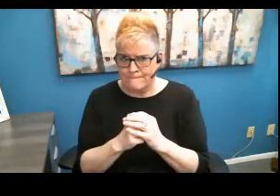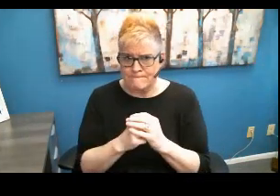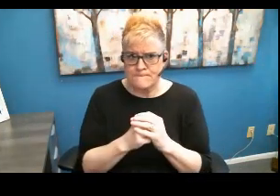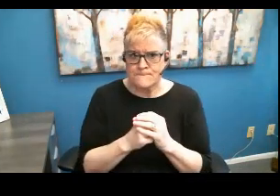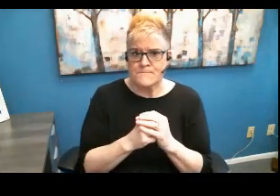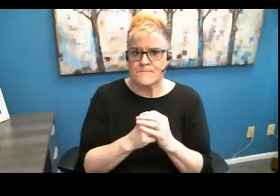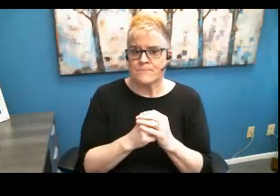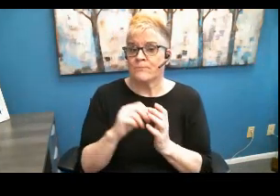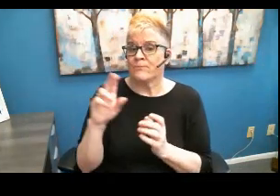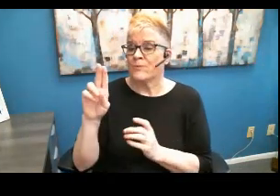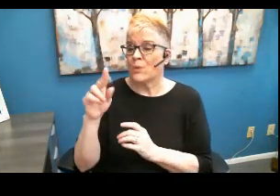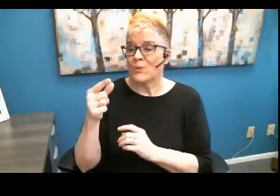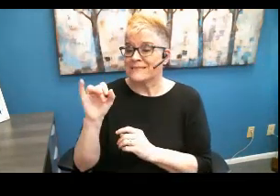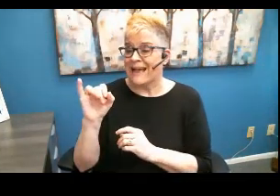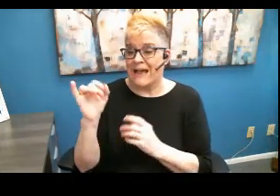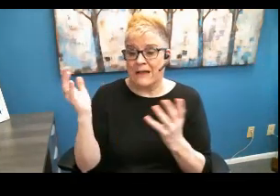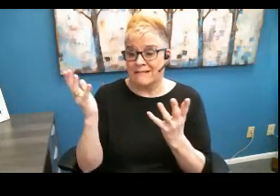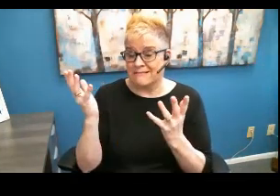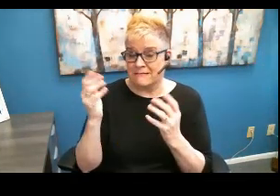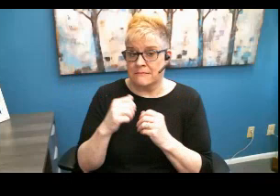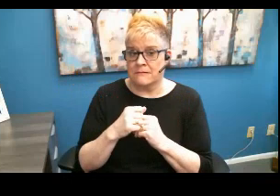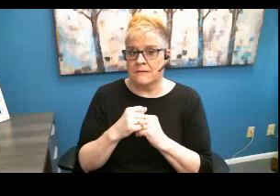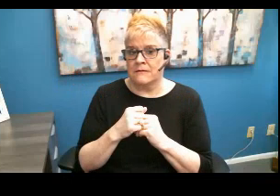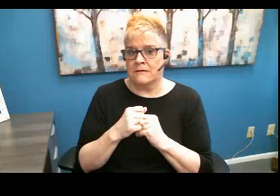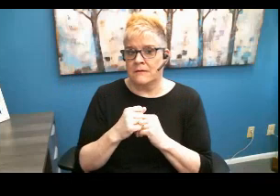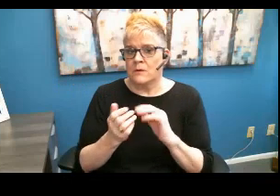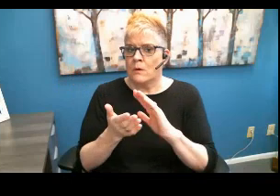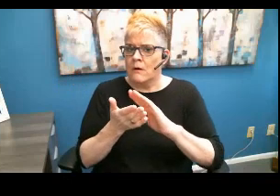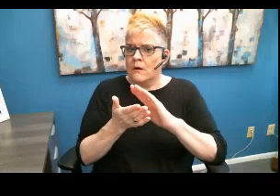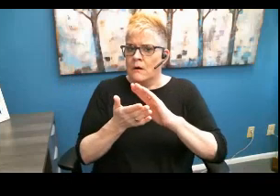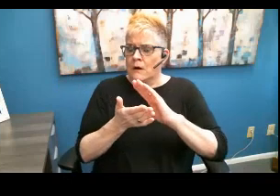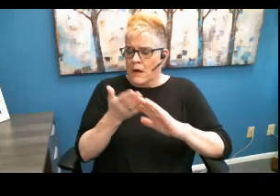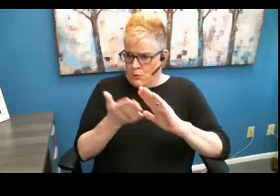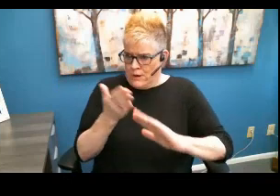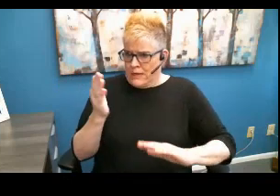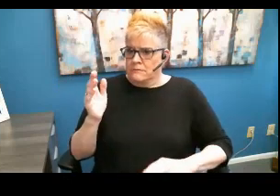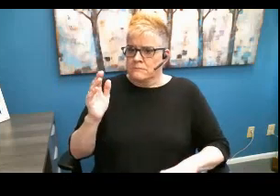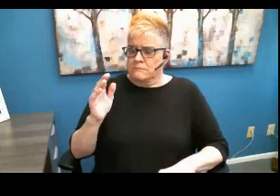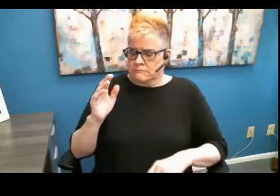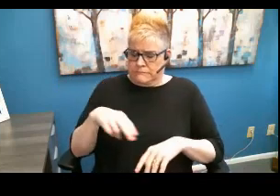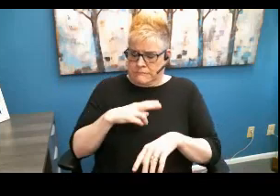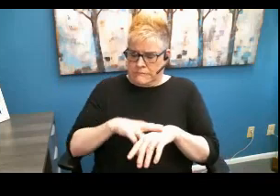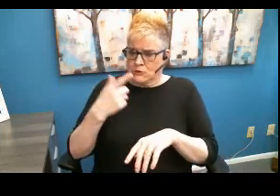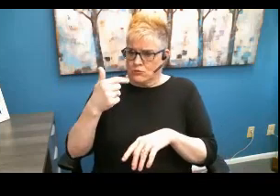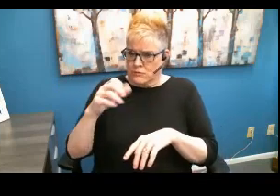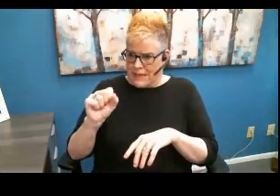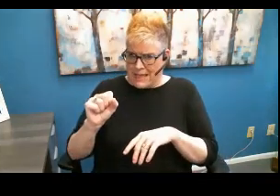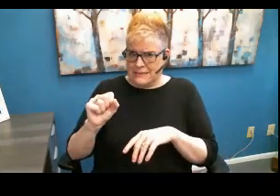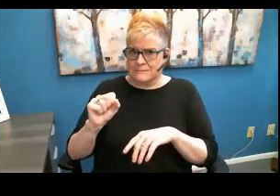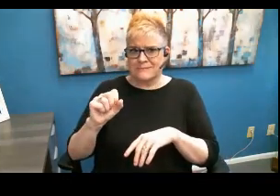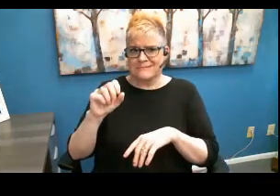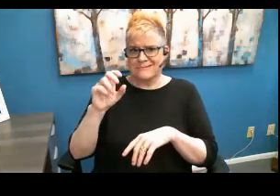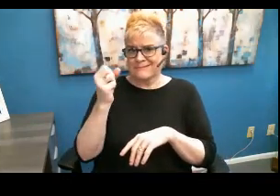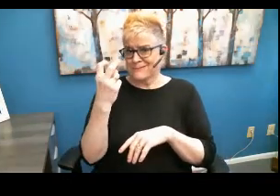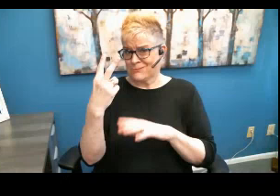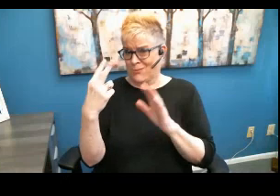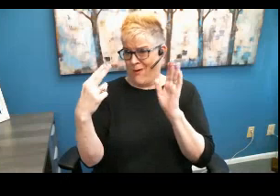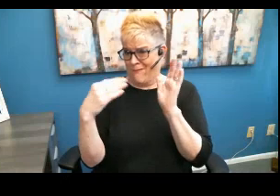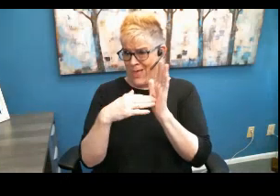UGI. UGI, we operate a natural gas utility with approximately 12,000 miles of natural gas